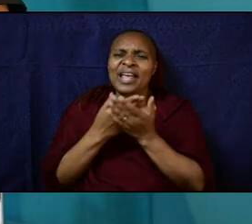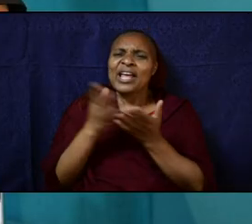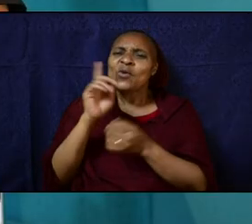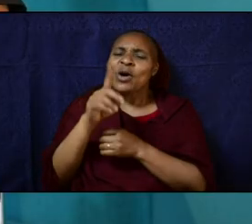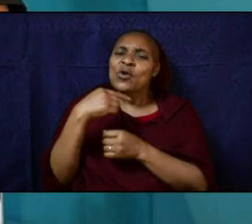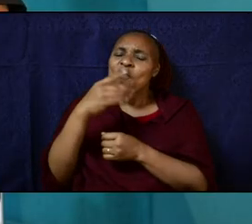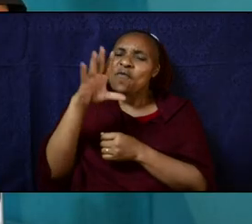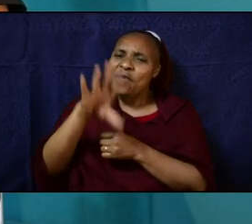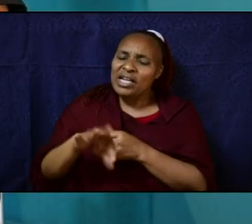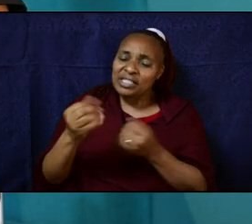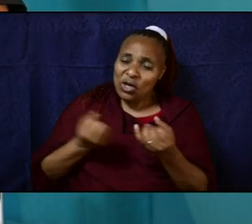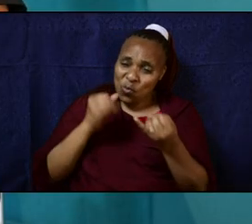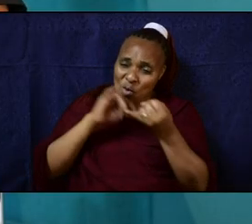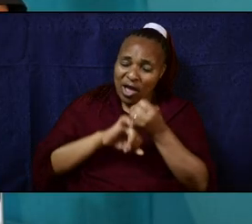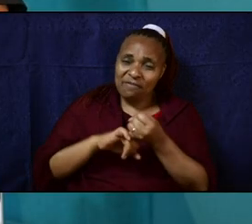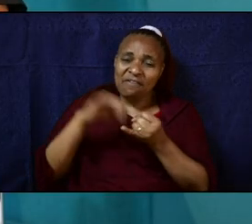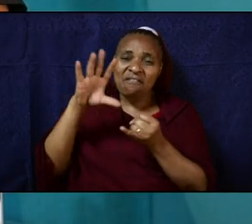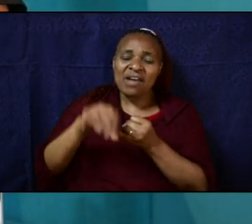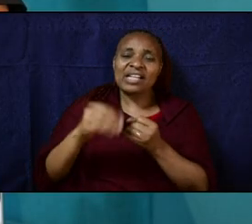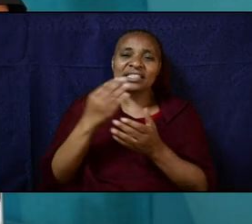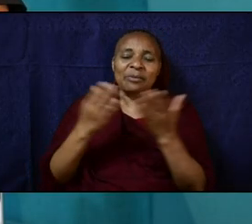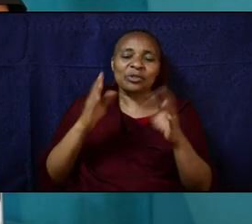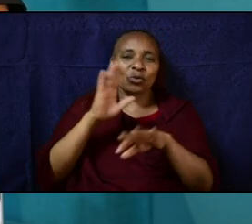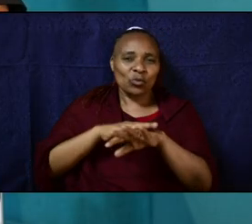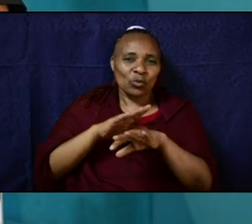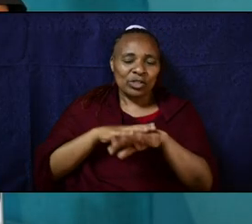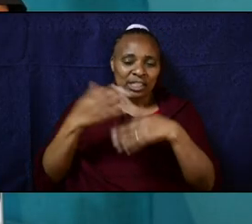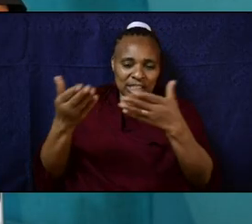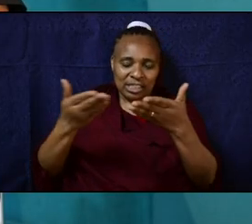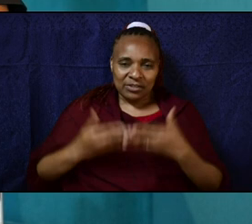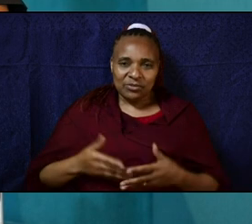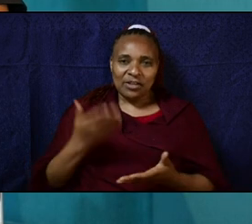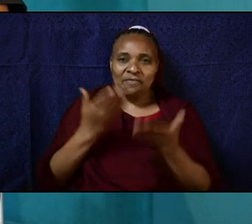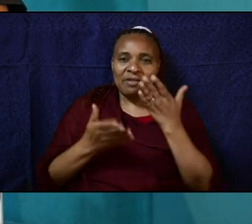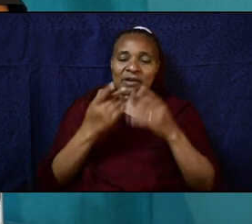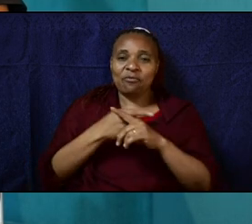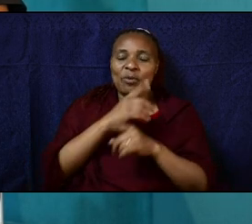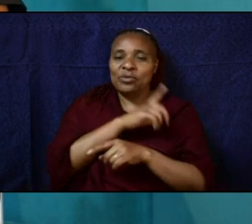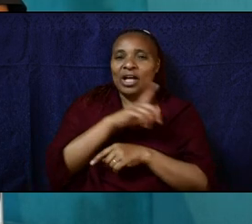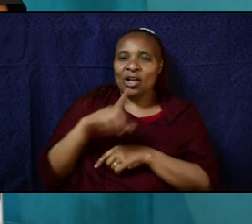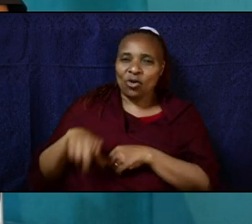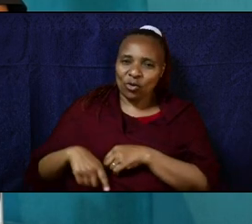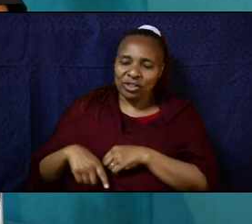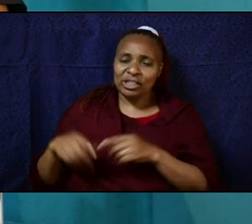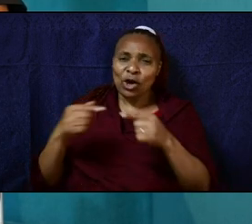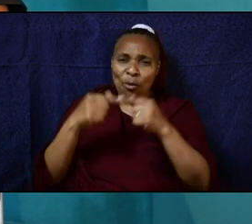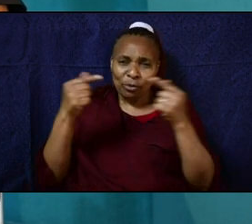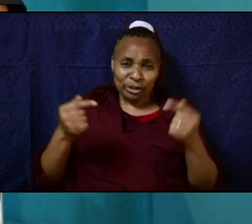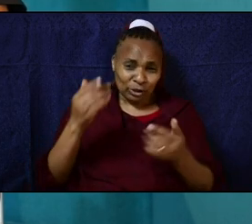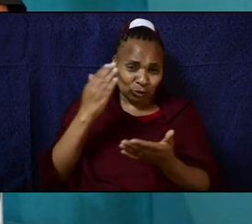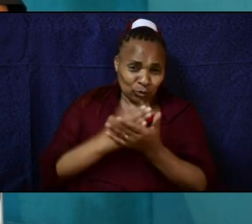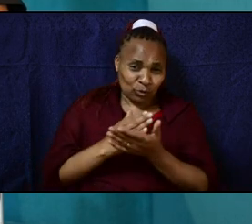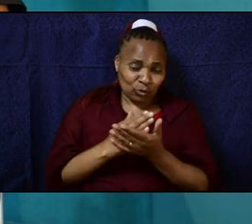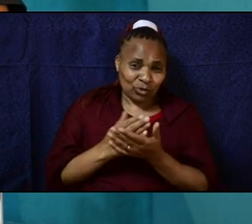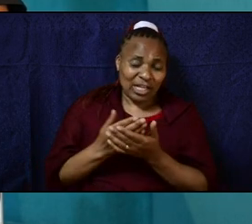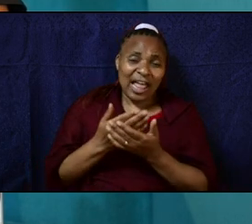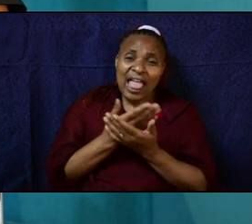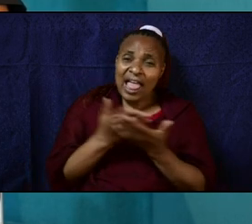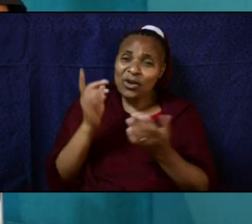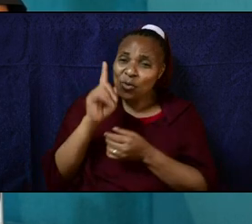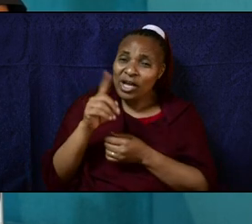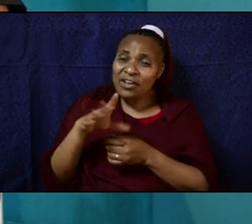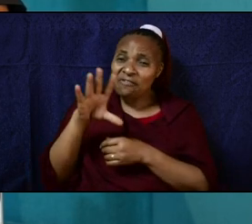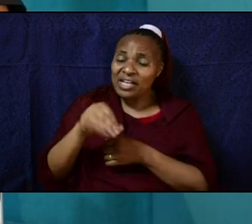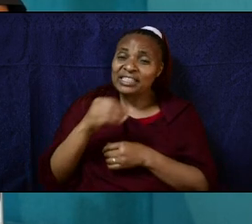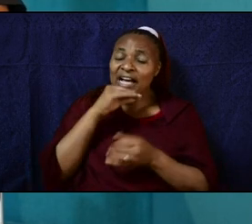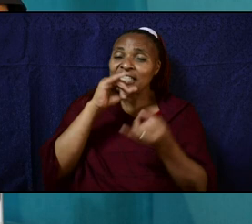a wife finds what is good and receives favor from the Lord. And the opposite is true. She who finds a husband